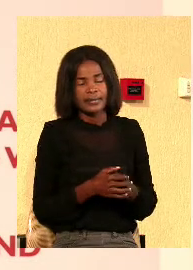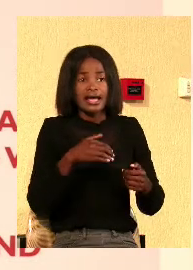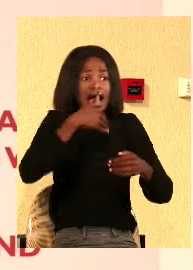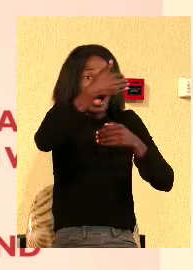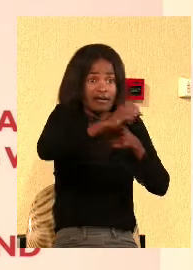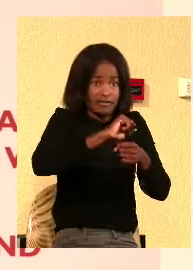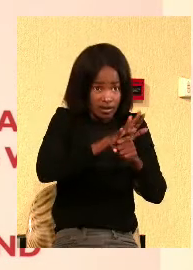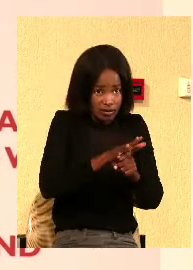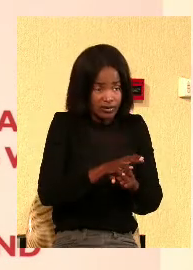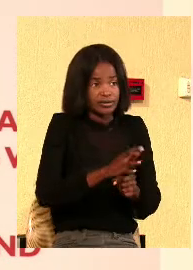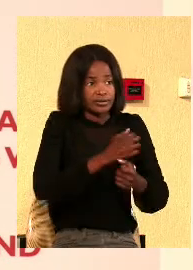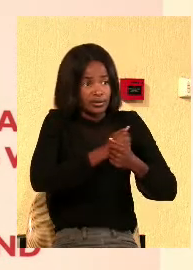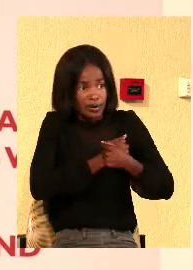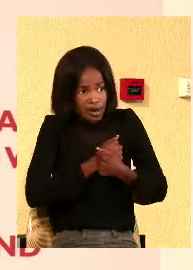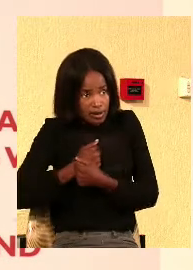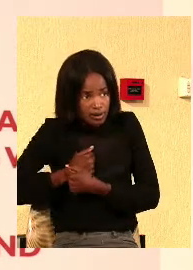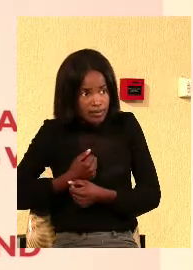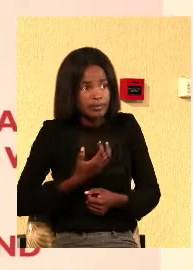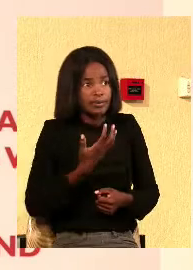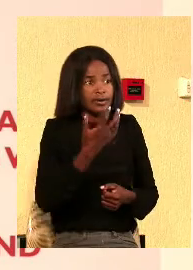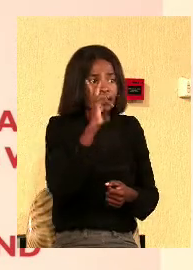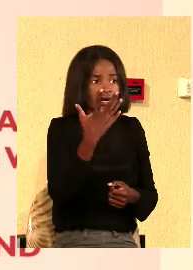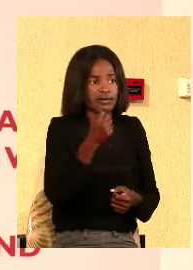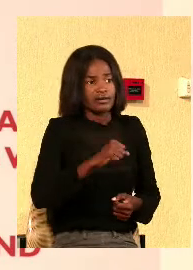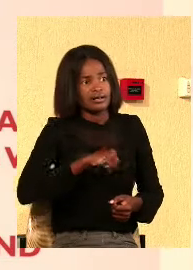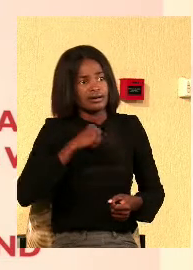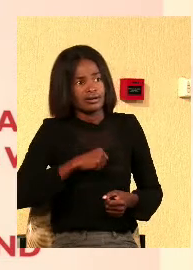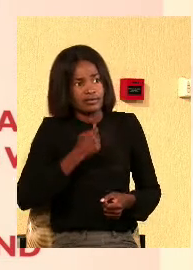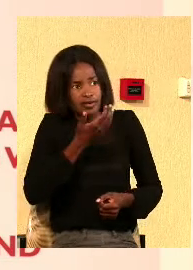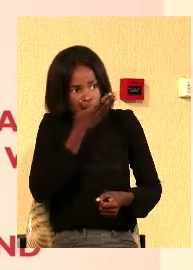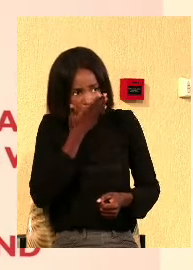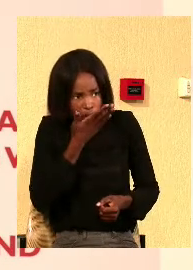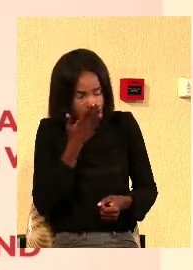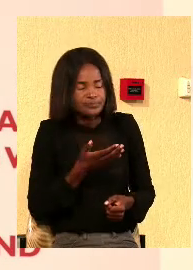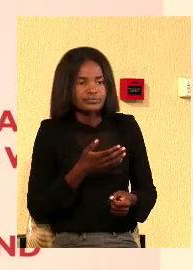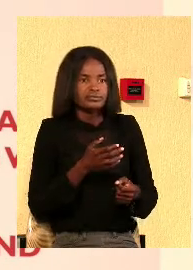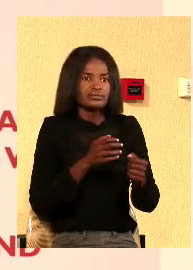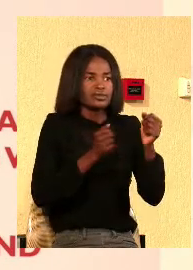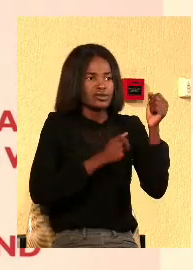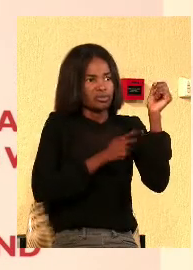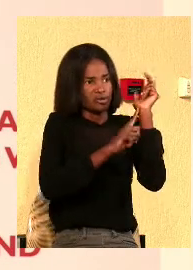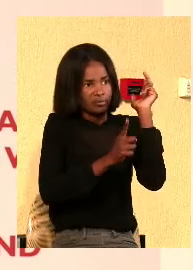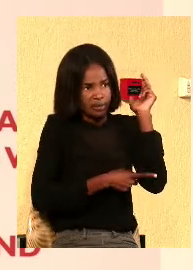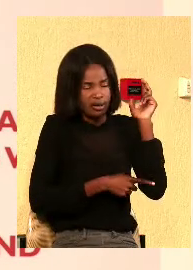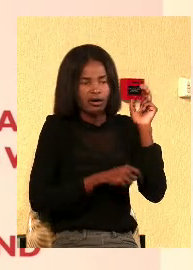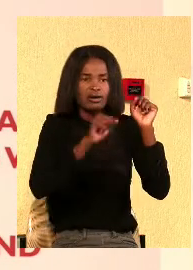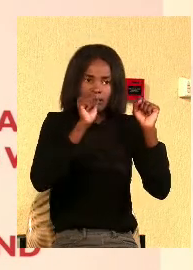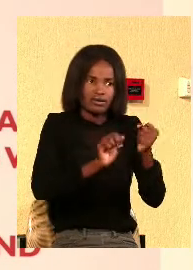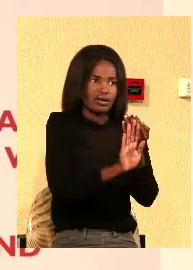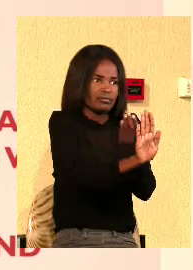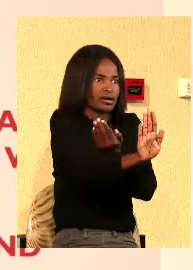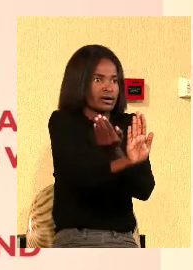the pandemic and just have sporadic cases or so. We still have to take care of them because they remain